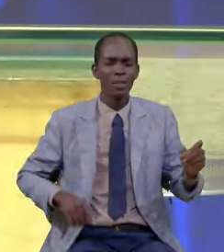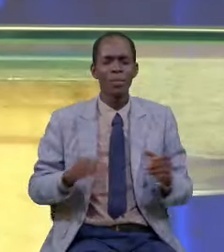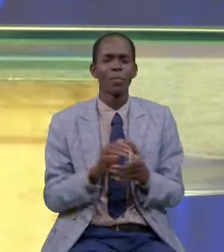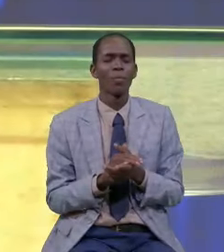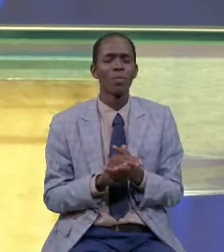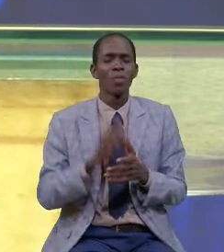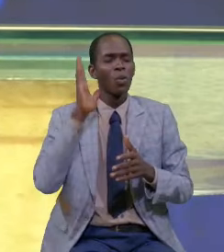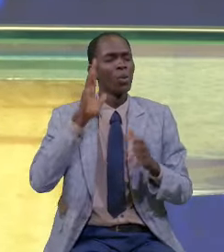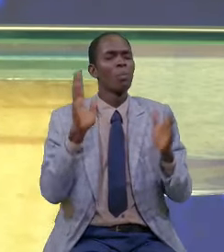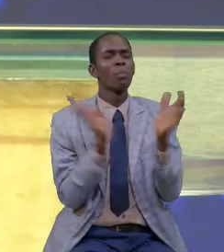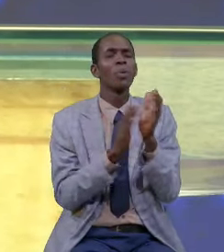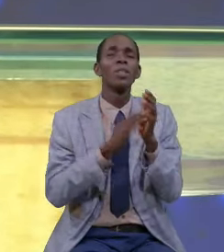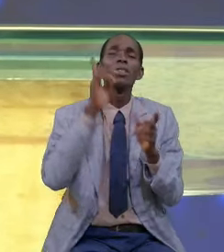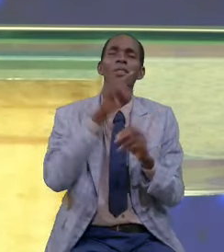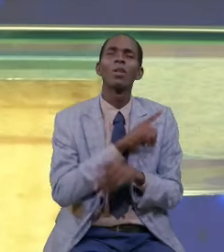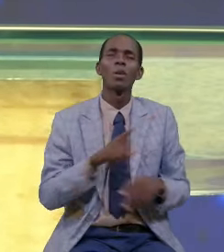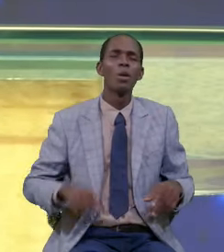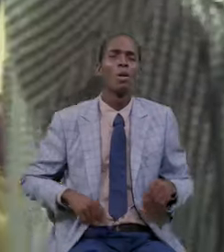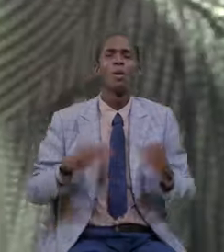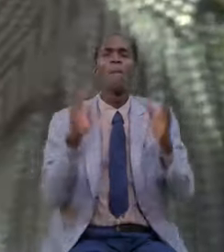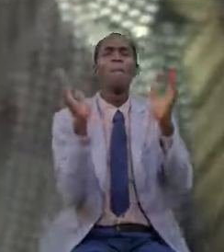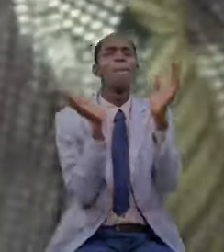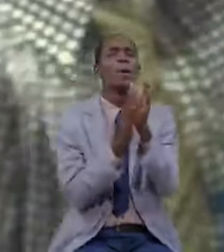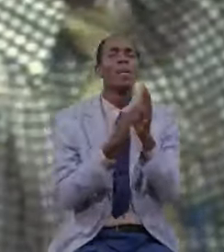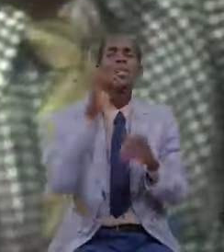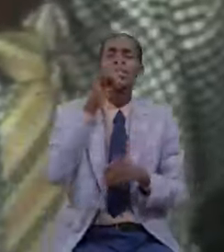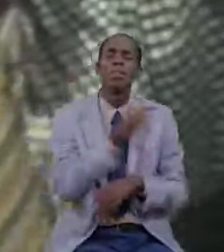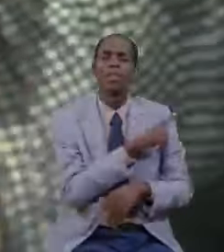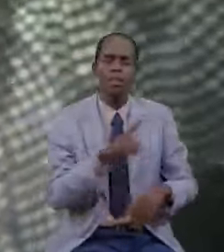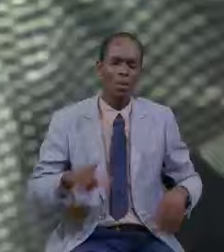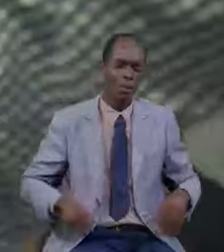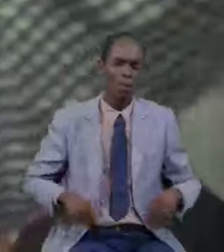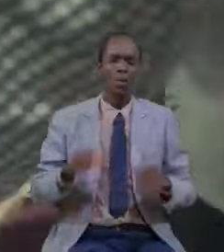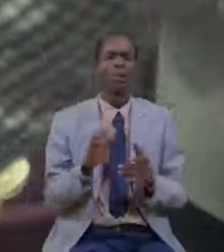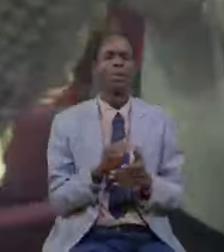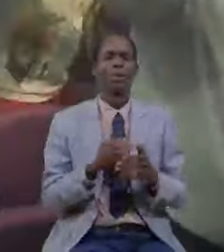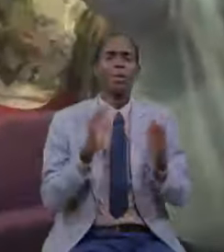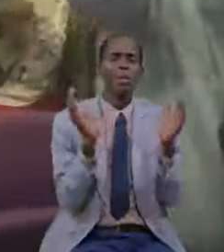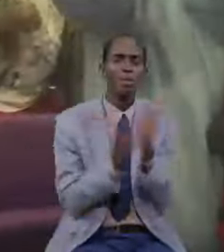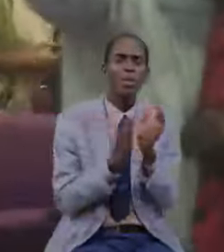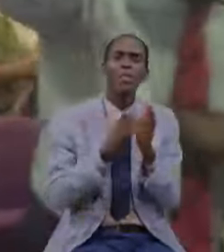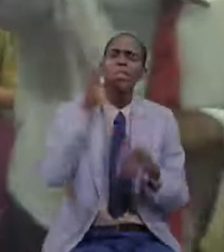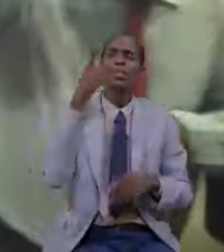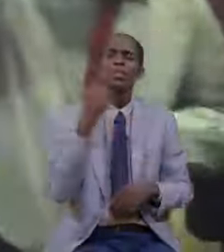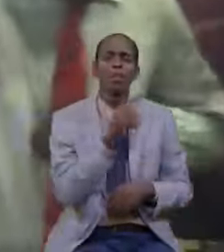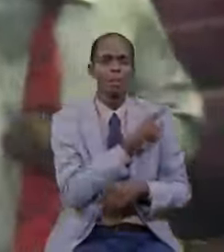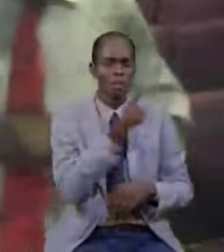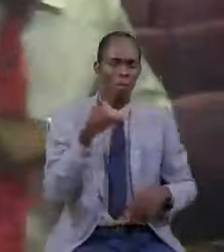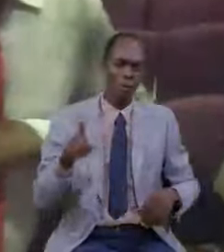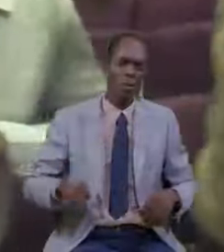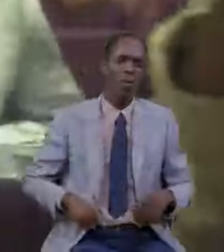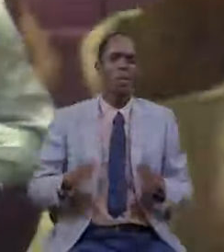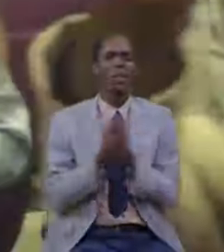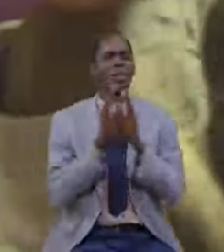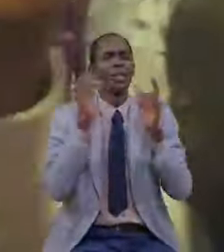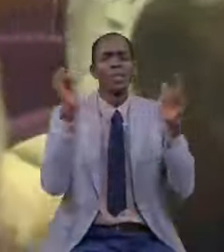Praise ye the Lord. Praise ye the Lord. Praise ye the Lord.